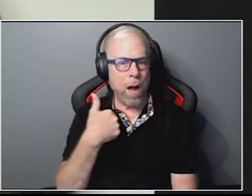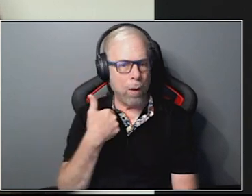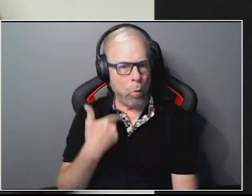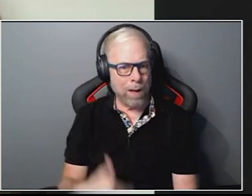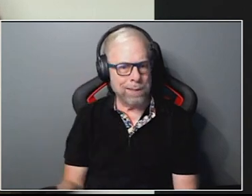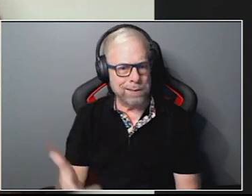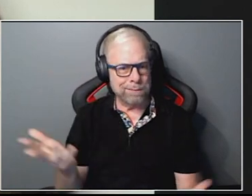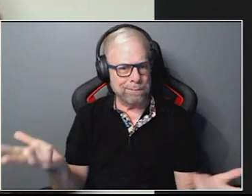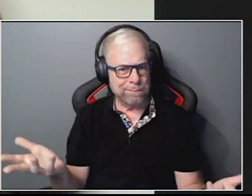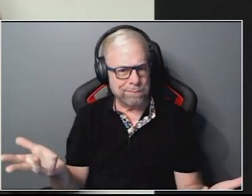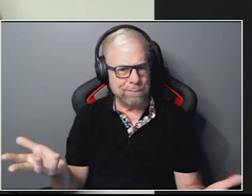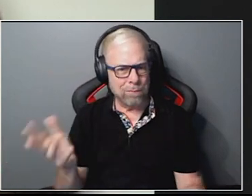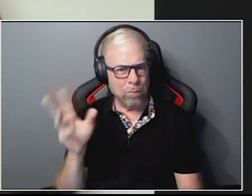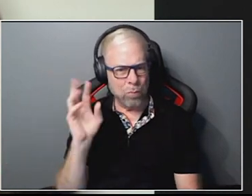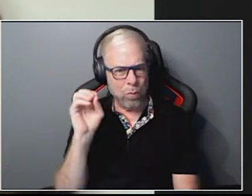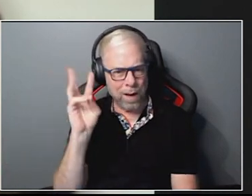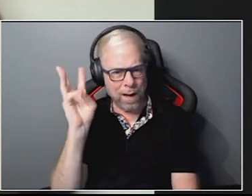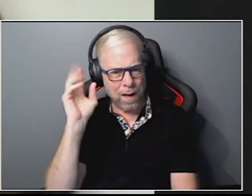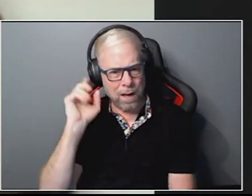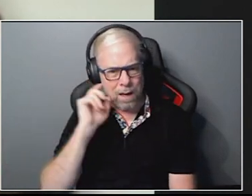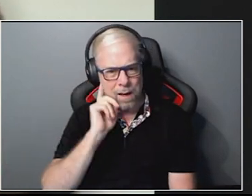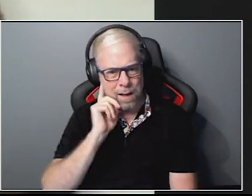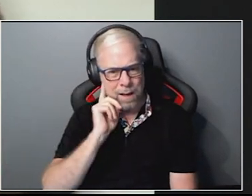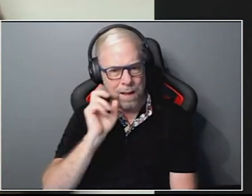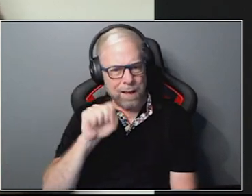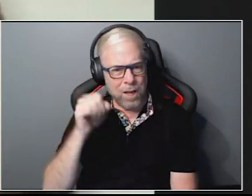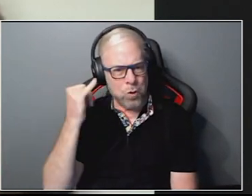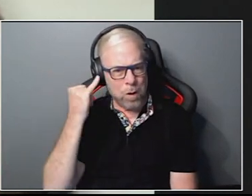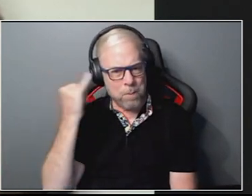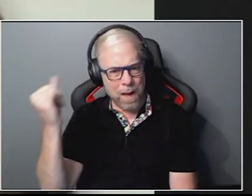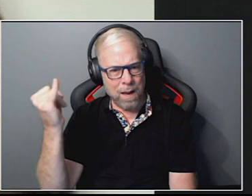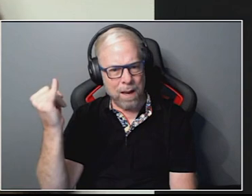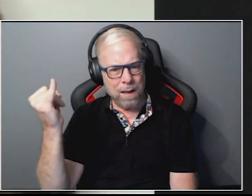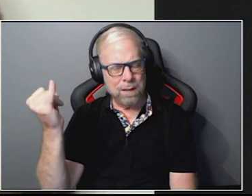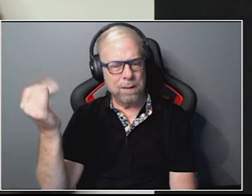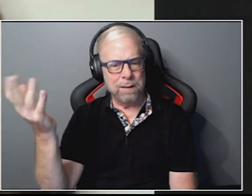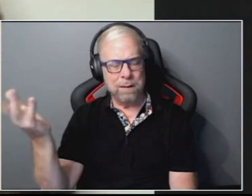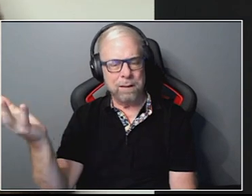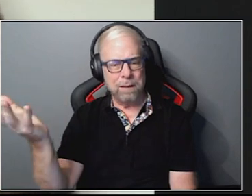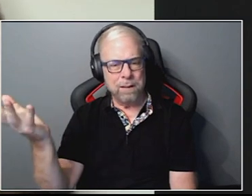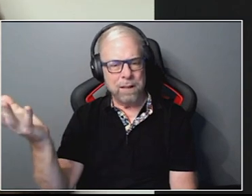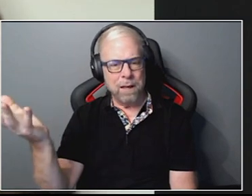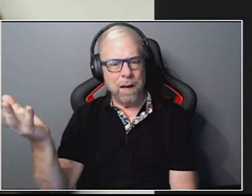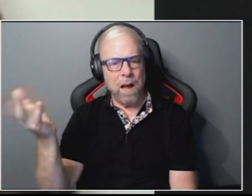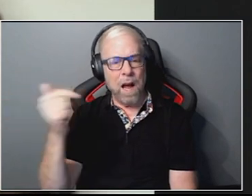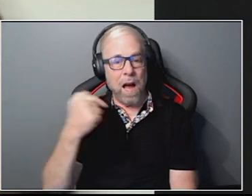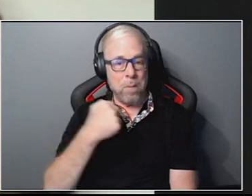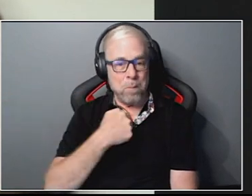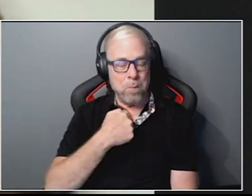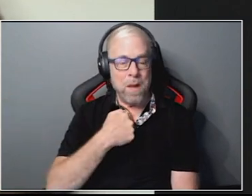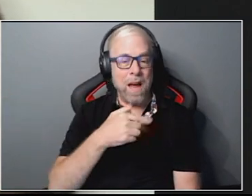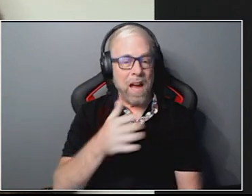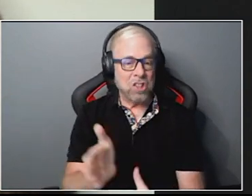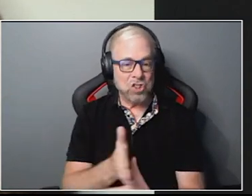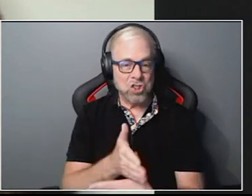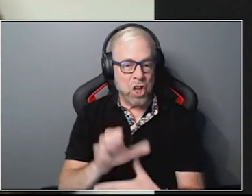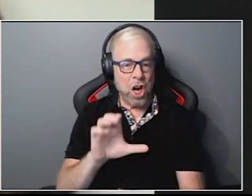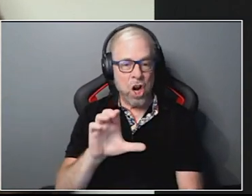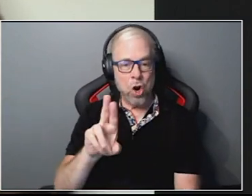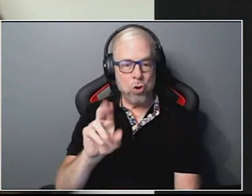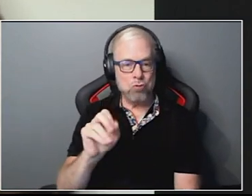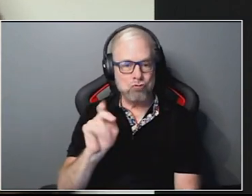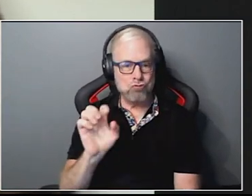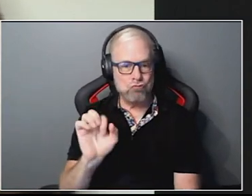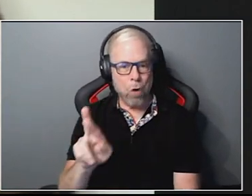Wow. Can you imagine a sharecropper's son